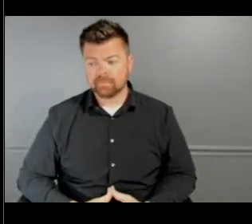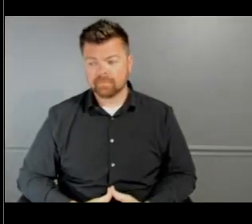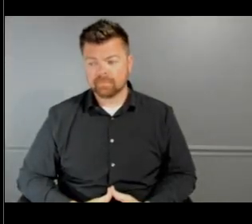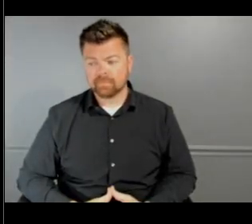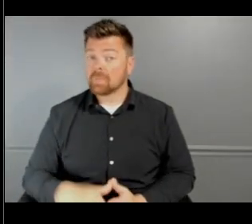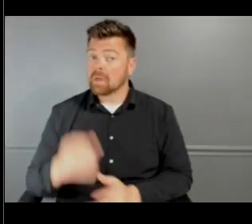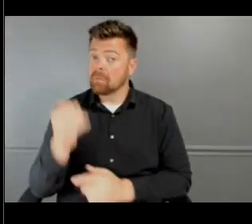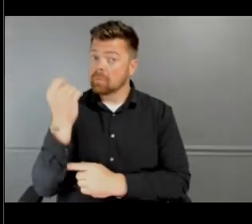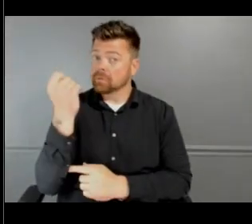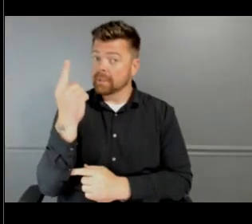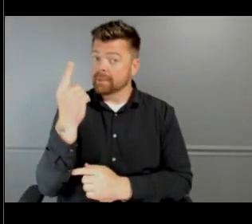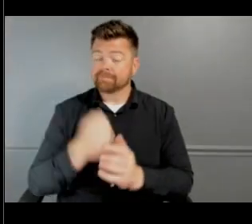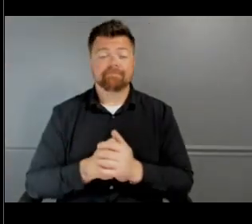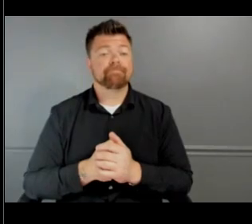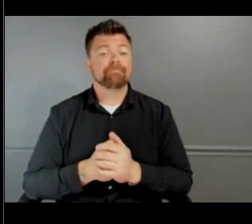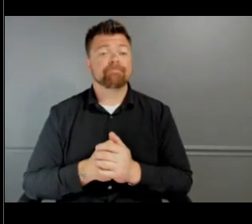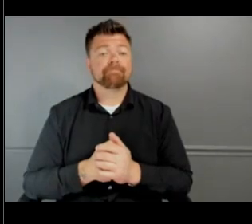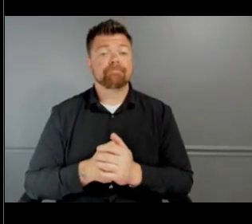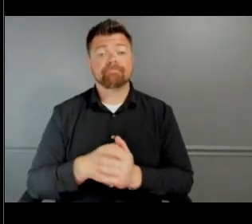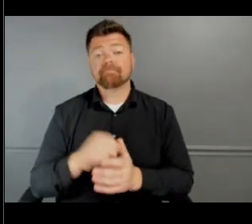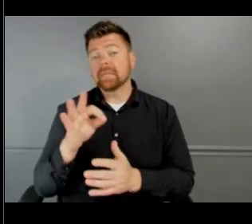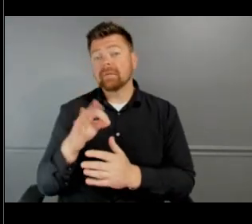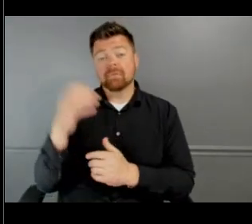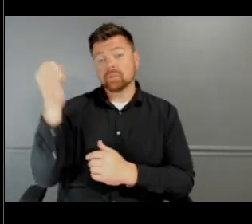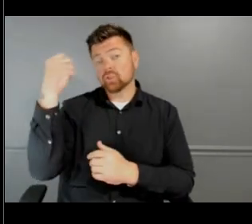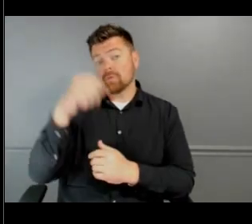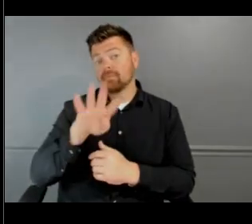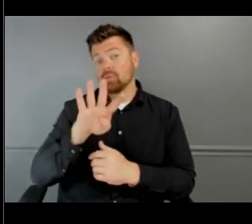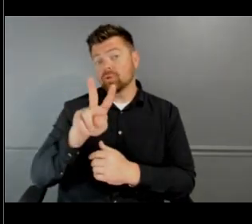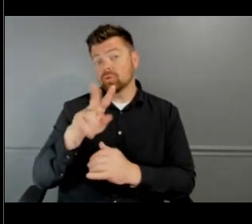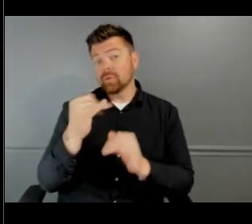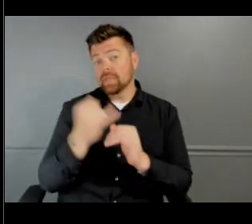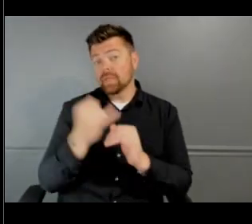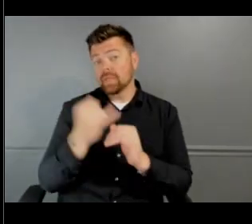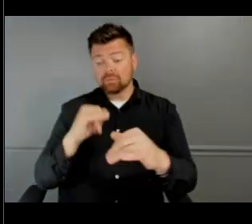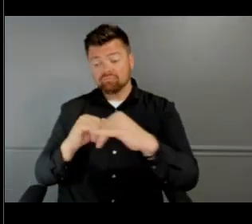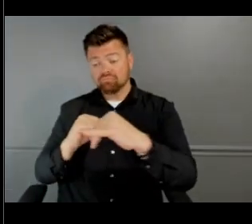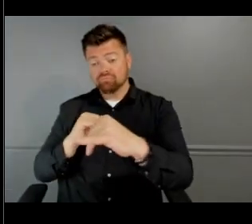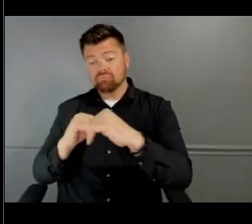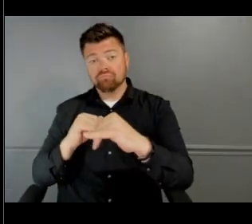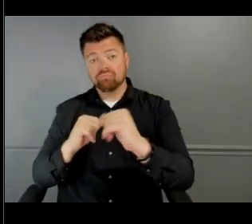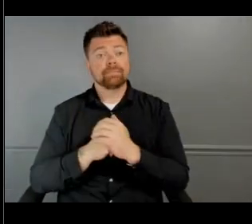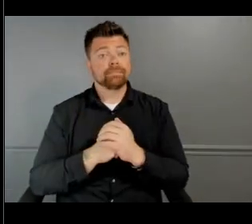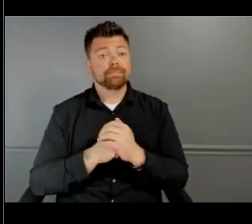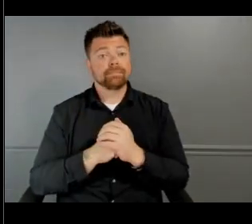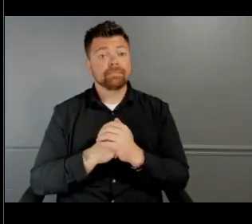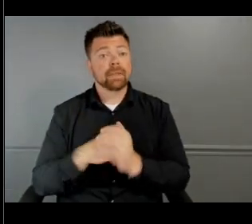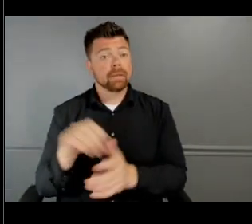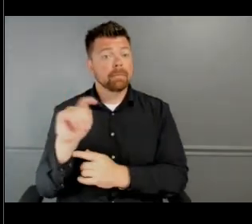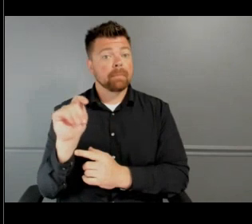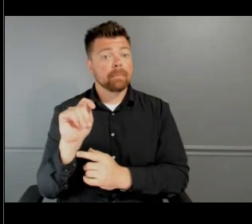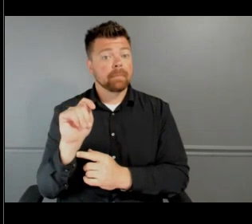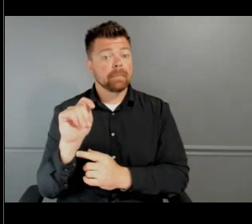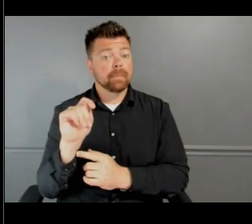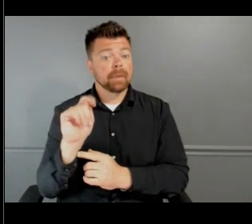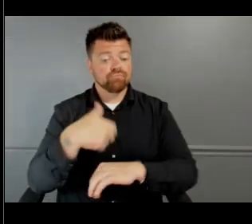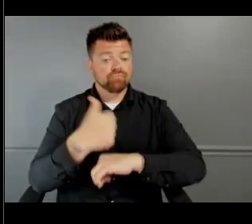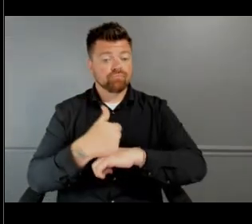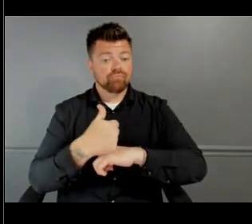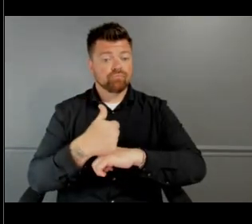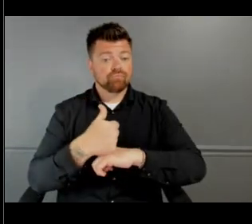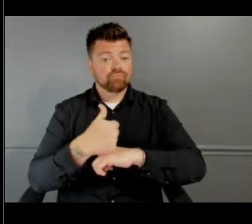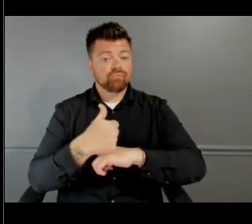However, if the shower is 42 inches long and a lavatory is mounted on